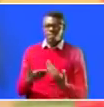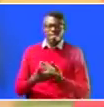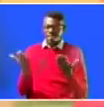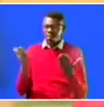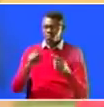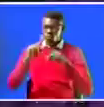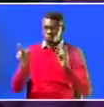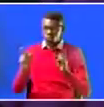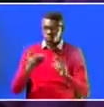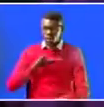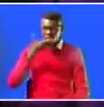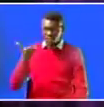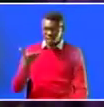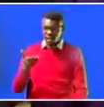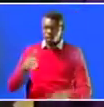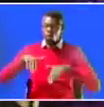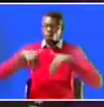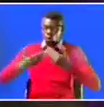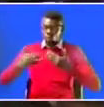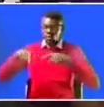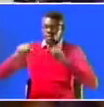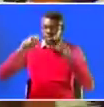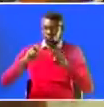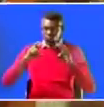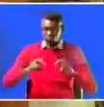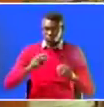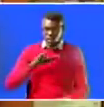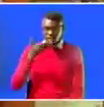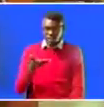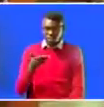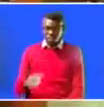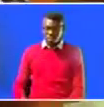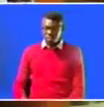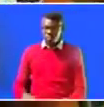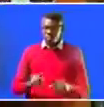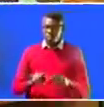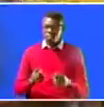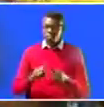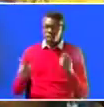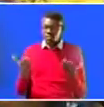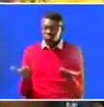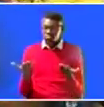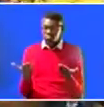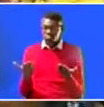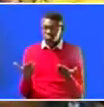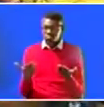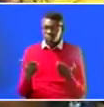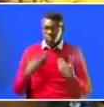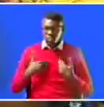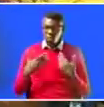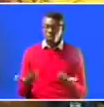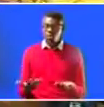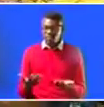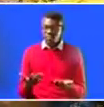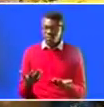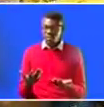either to be given the answers or to find out the answers for himself. And nobody is ever going to look at anything he